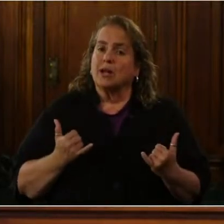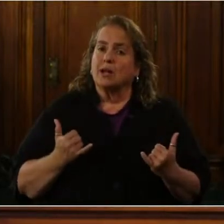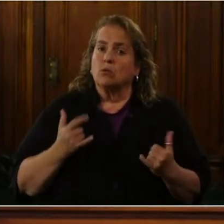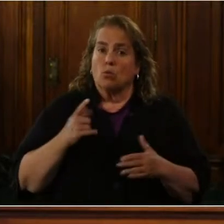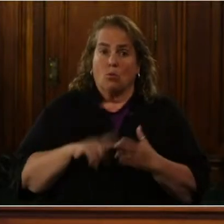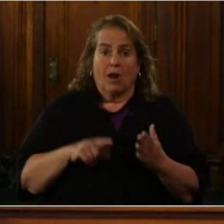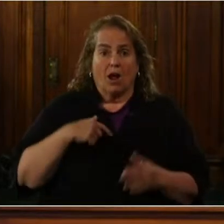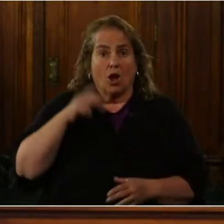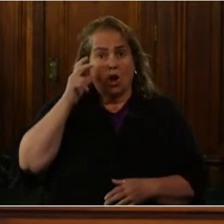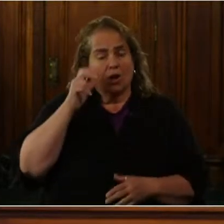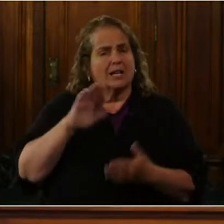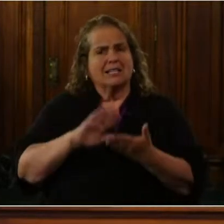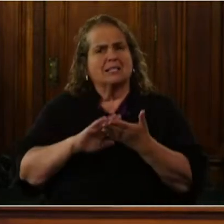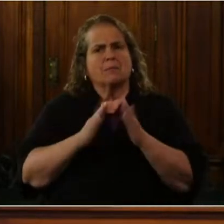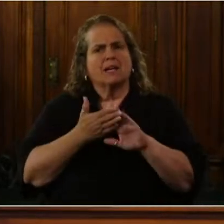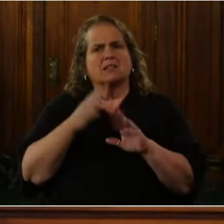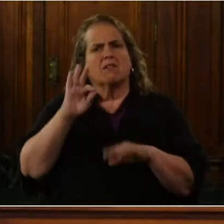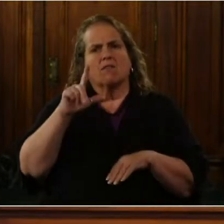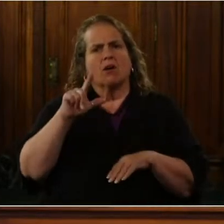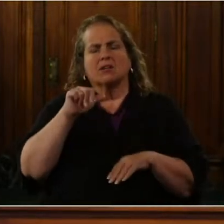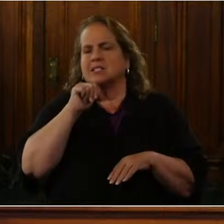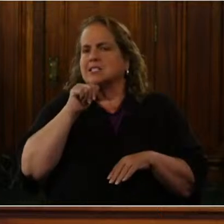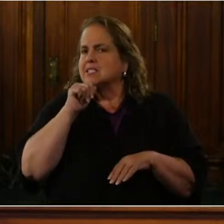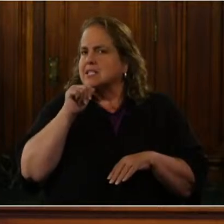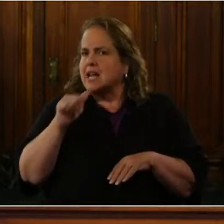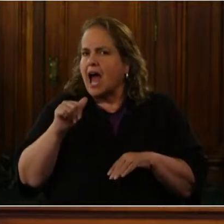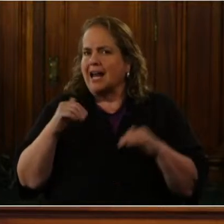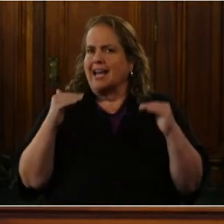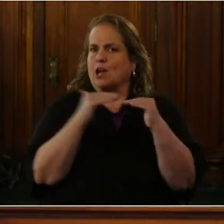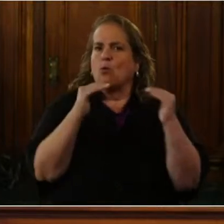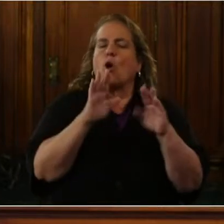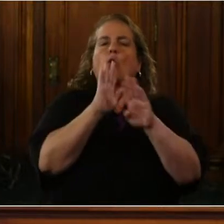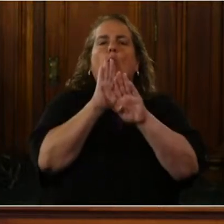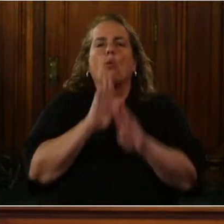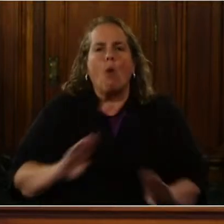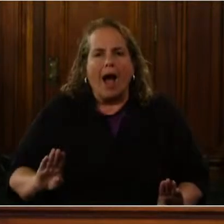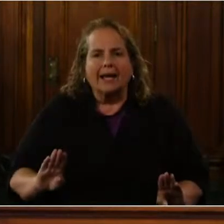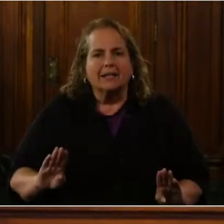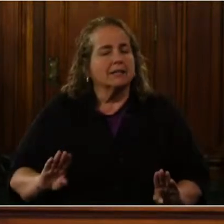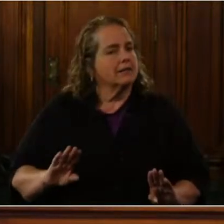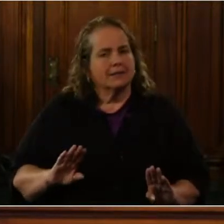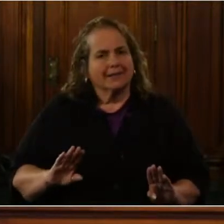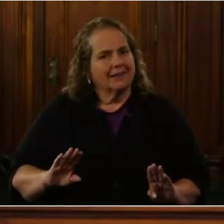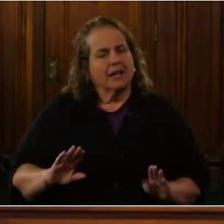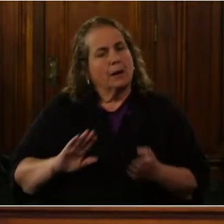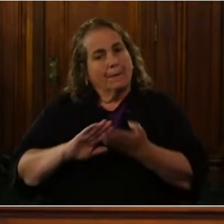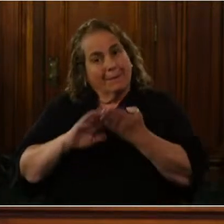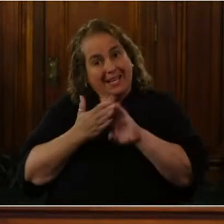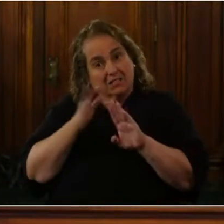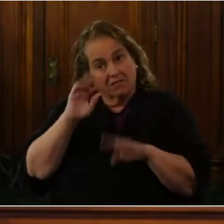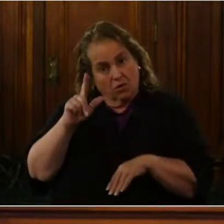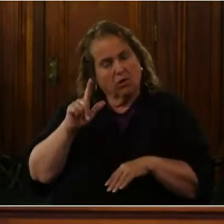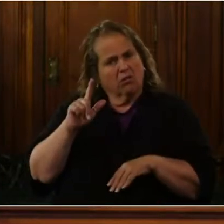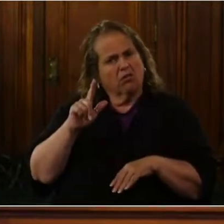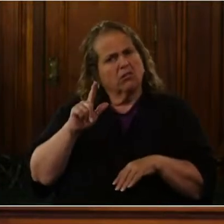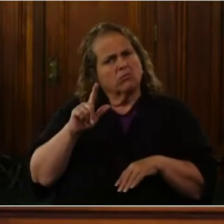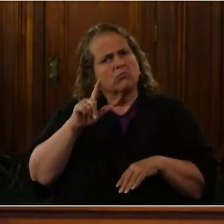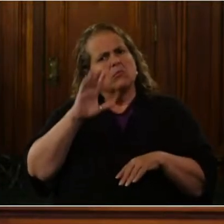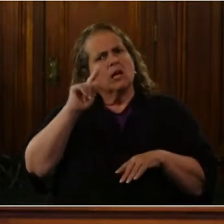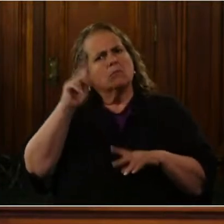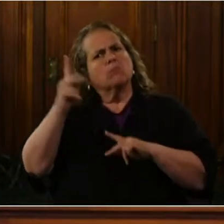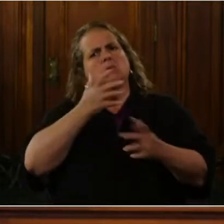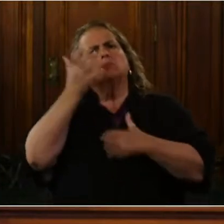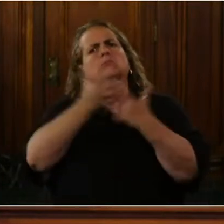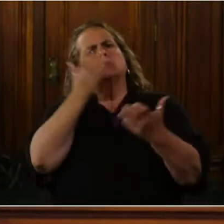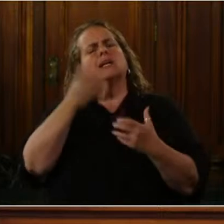what I heard is peaceful doesn't equate to quiet. Those aren't the same. What we have is nonviolent protests, but people giving